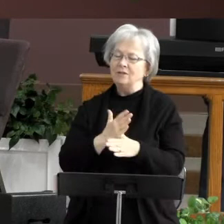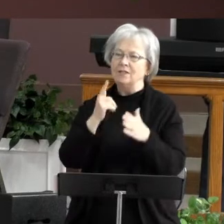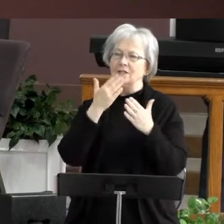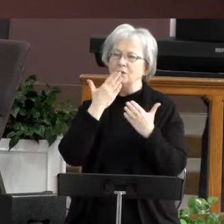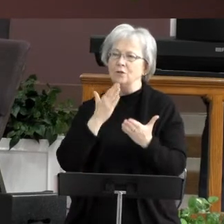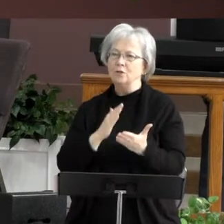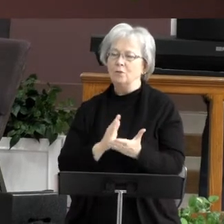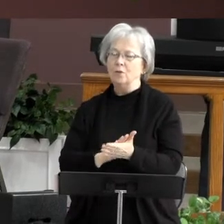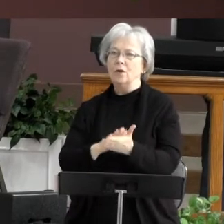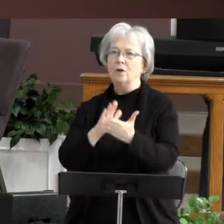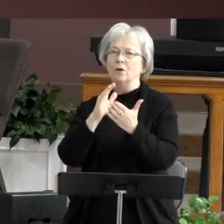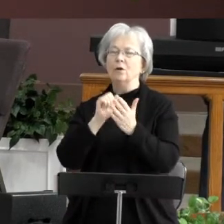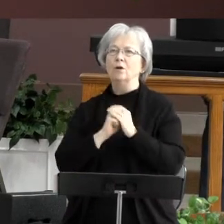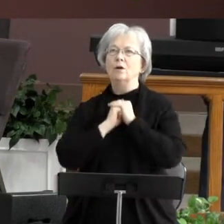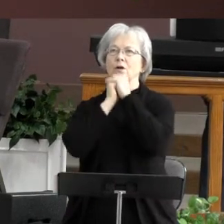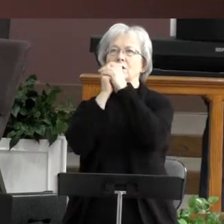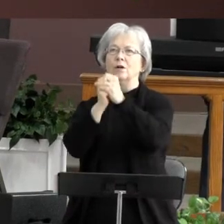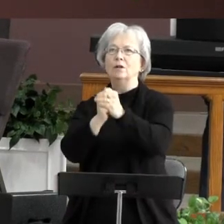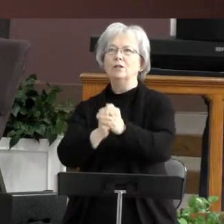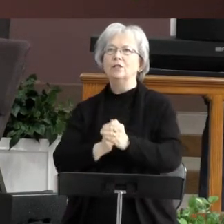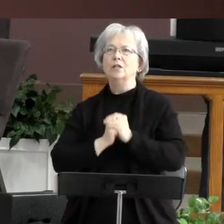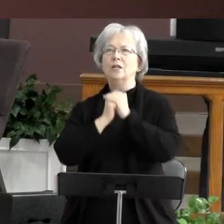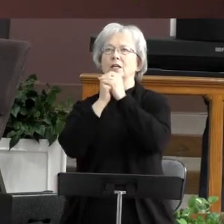never cease to